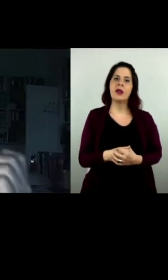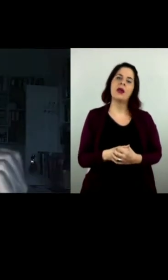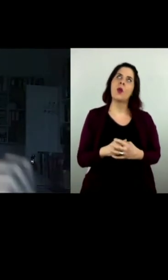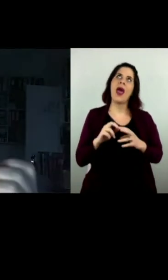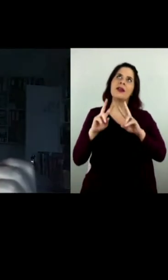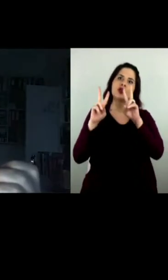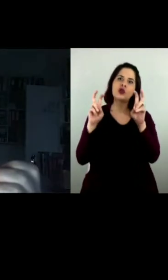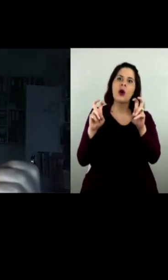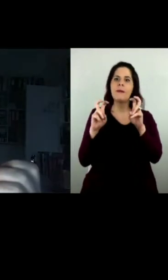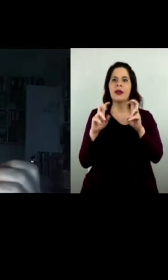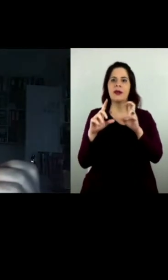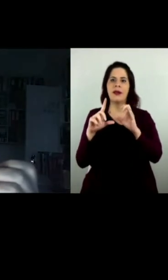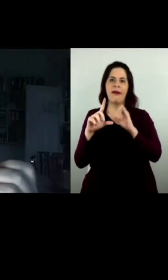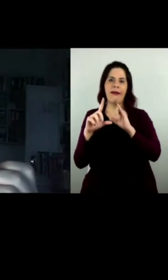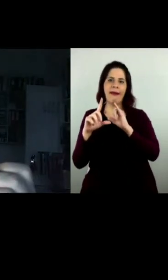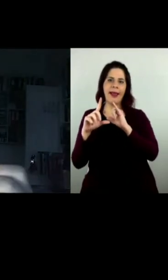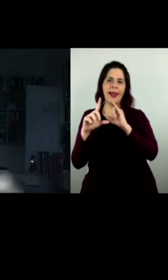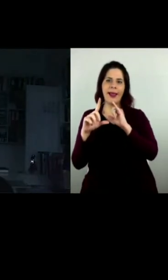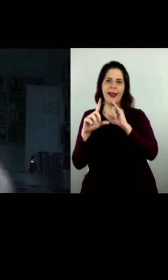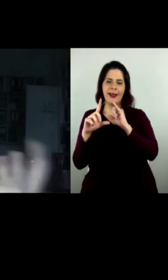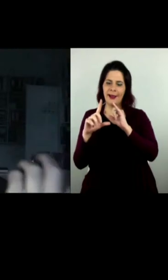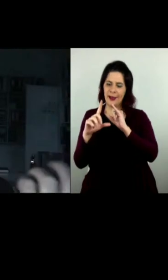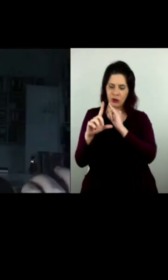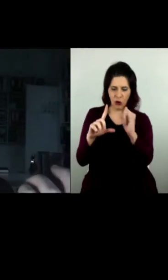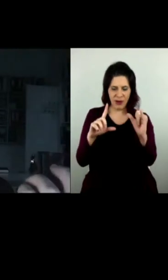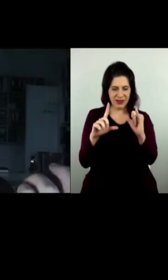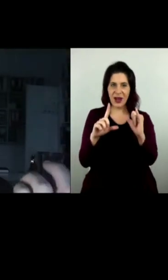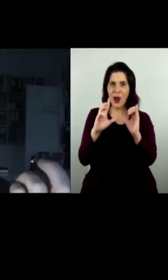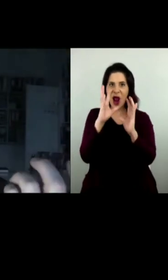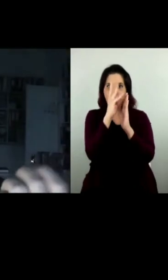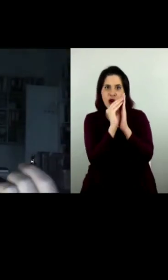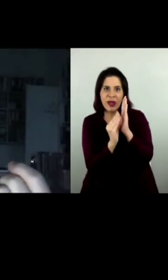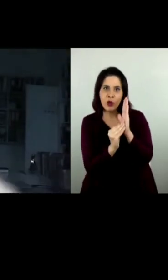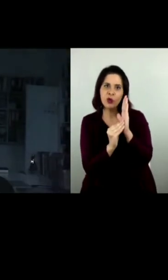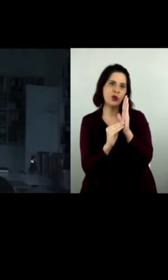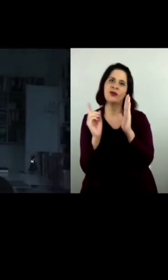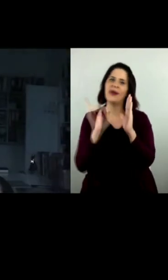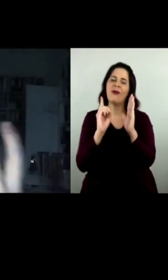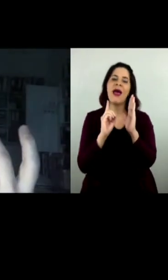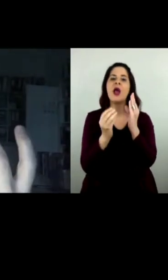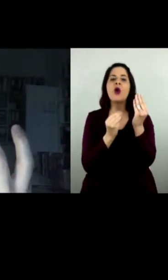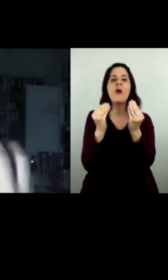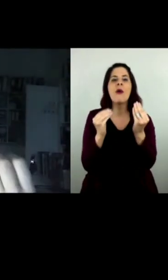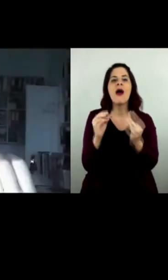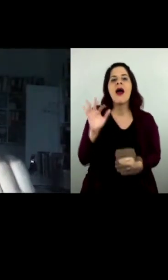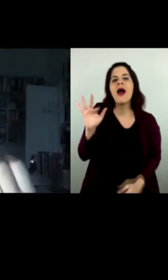as content, but it was talking about it as form, mm-hmm.